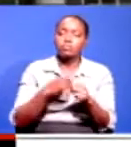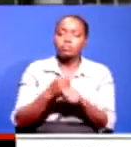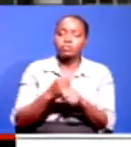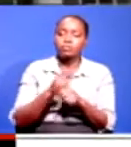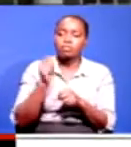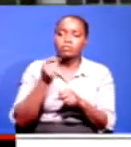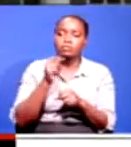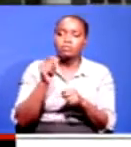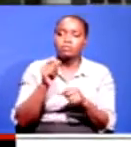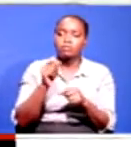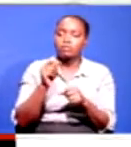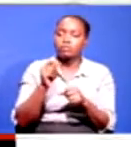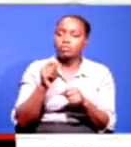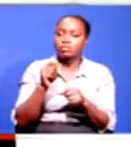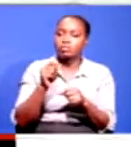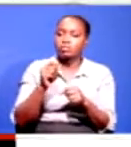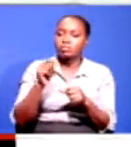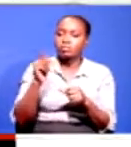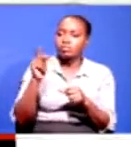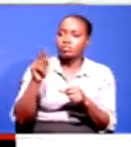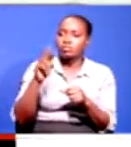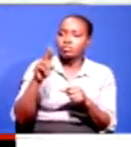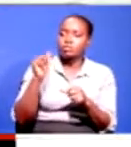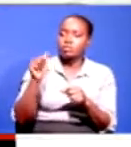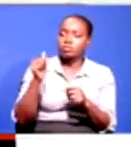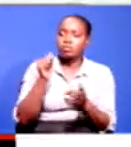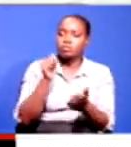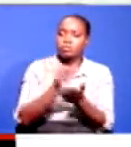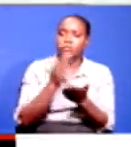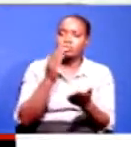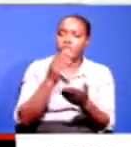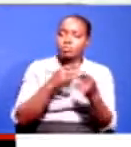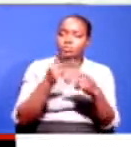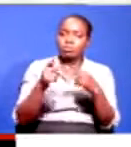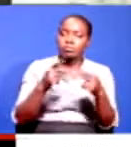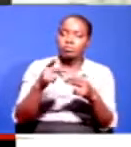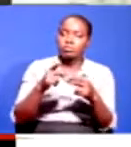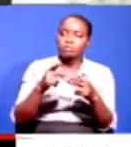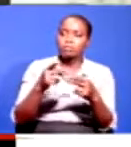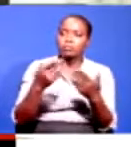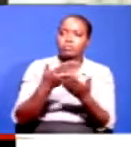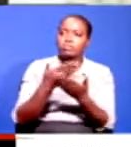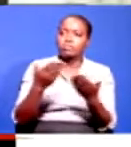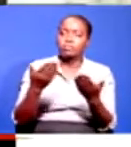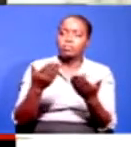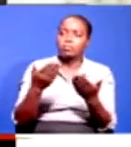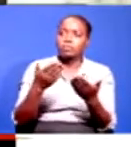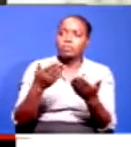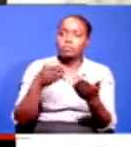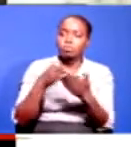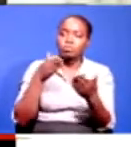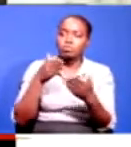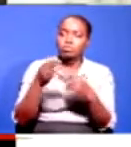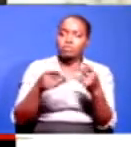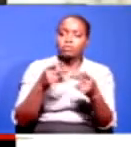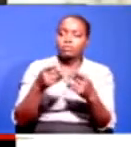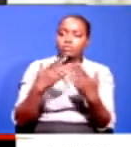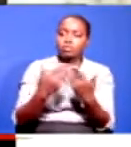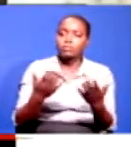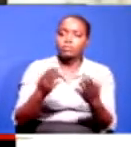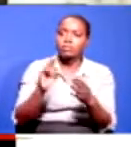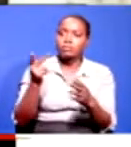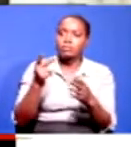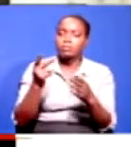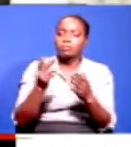Revenue Authority has sealed the operation of Keroche Breweries, halting the production of its products. The country's second biggest brewer